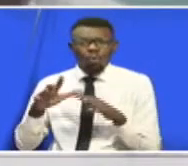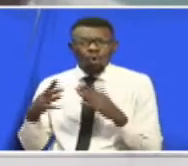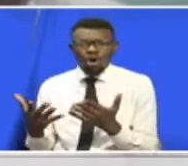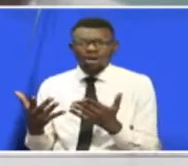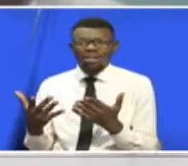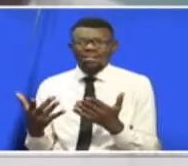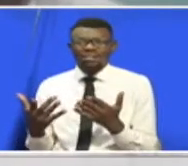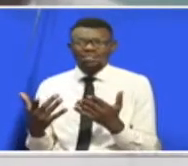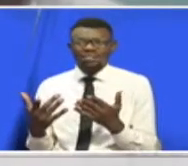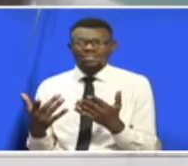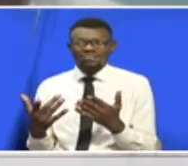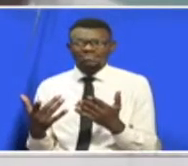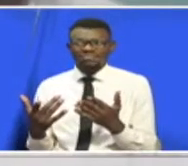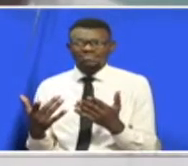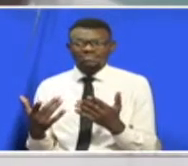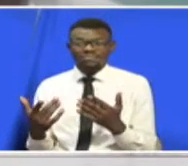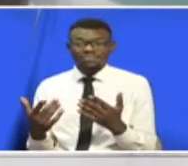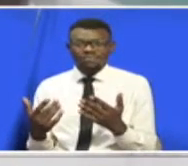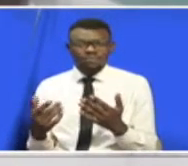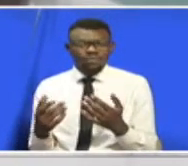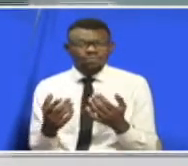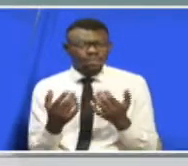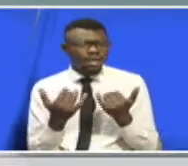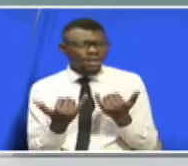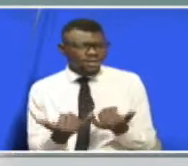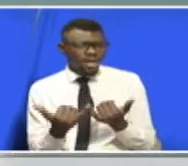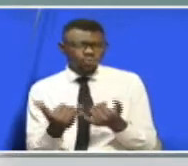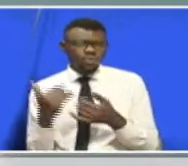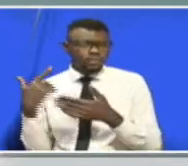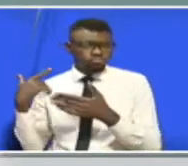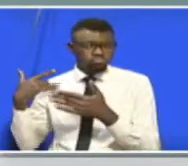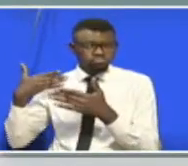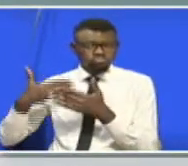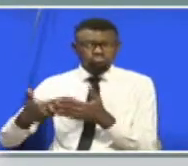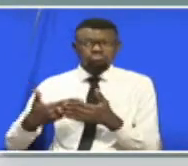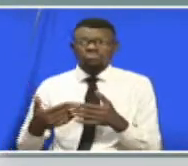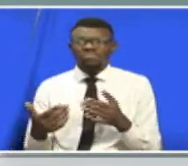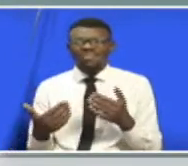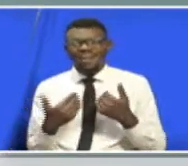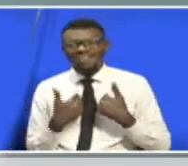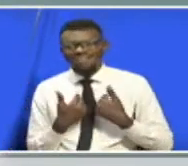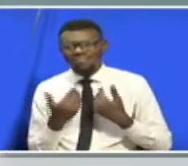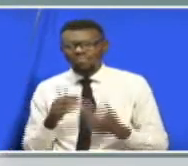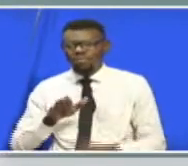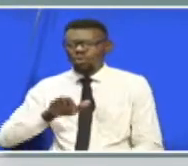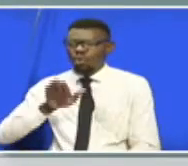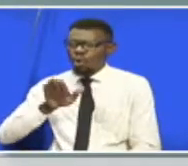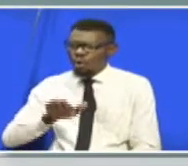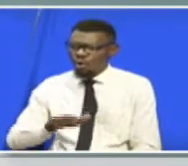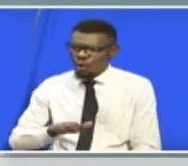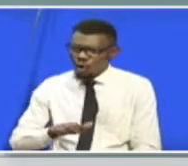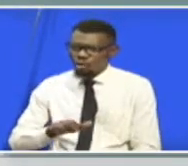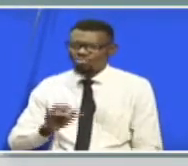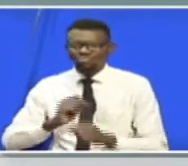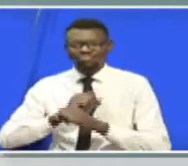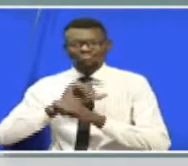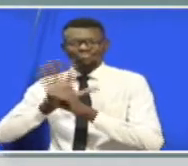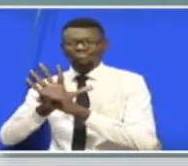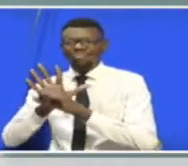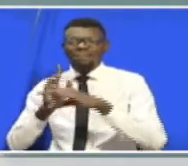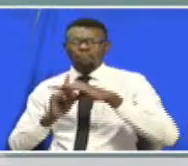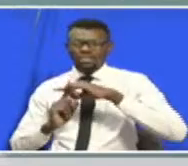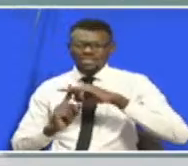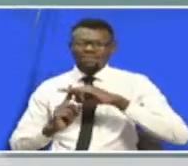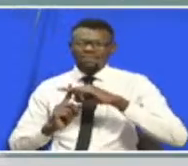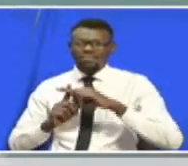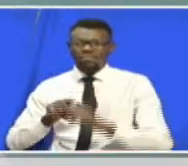Certainly, when you see, for quite a while now, we have been having very low positivity rates. And I think in the